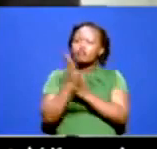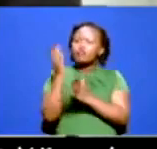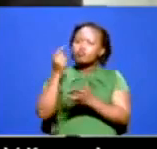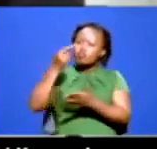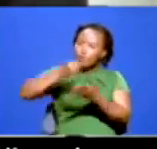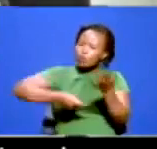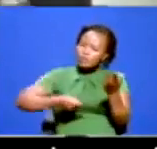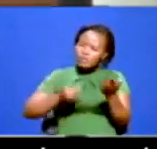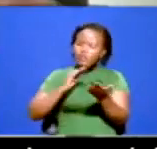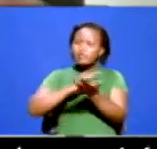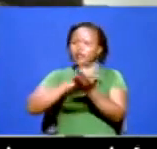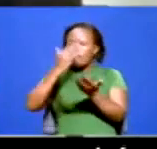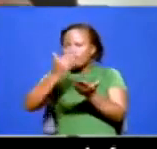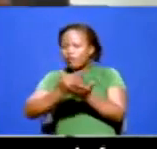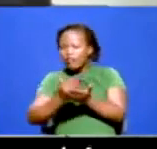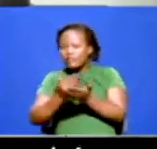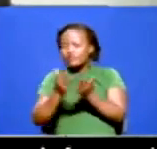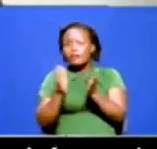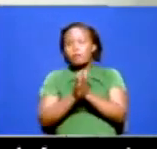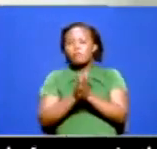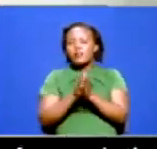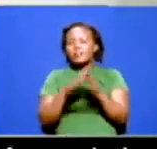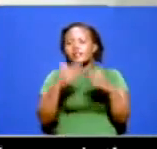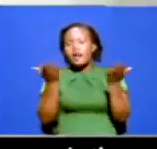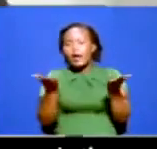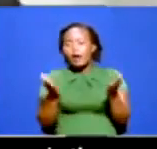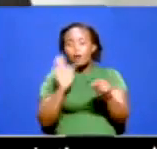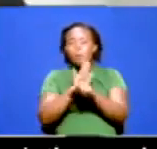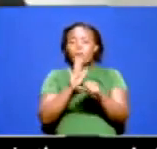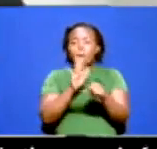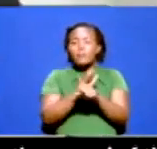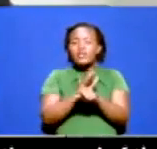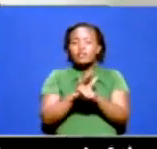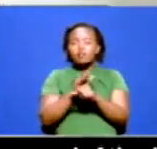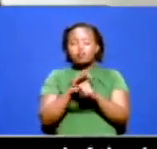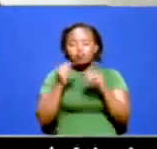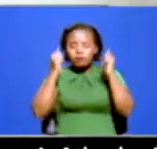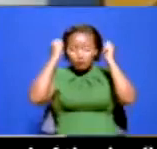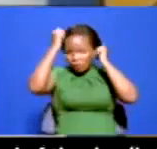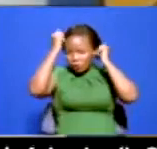and number two, in terms of the soldiers we have lost inside Somalia.